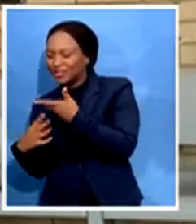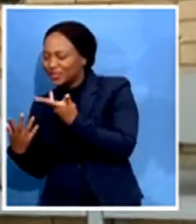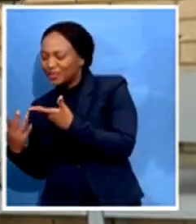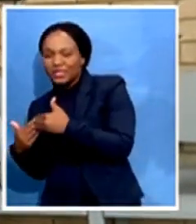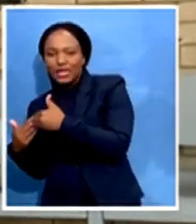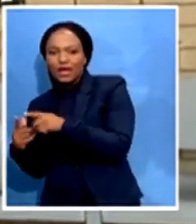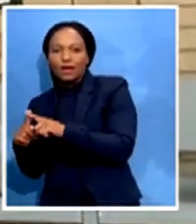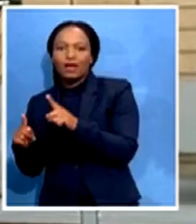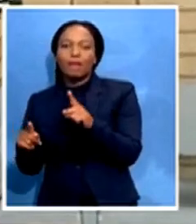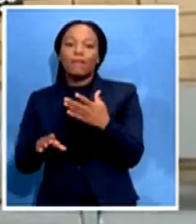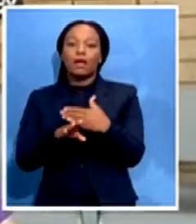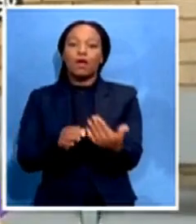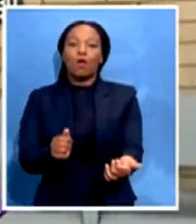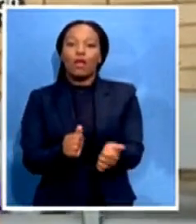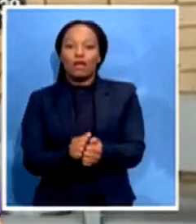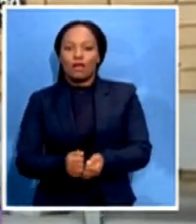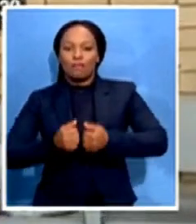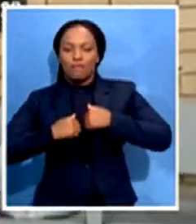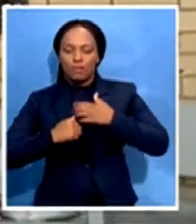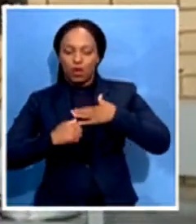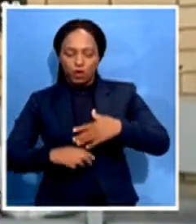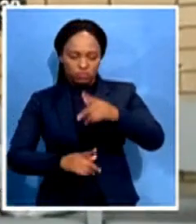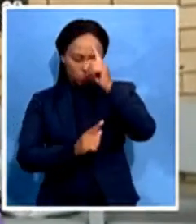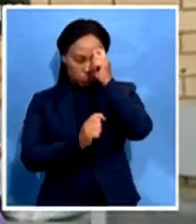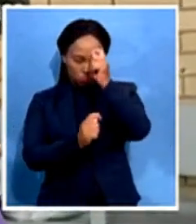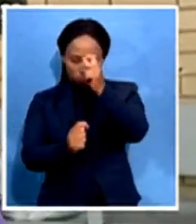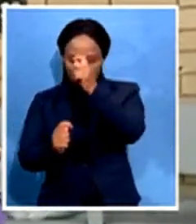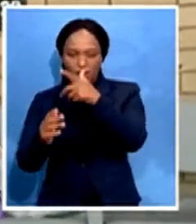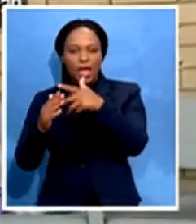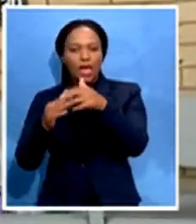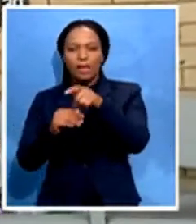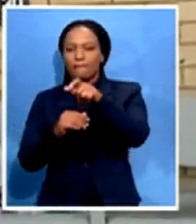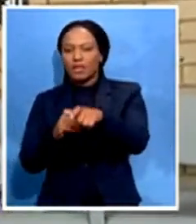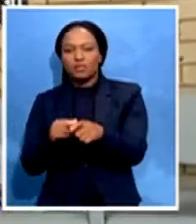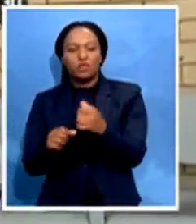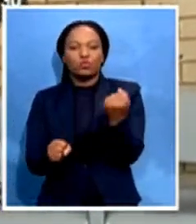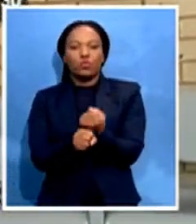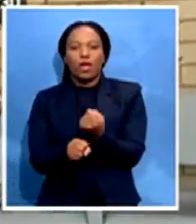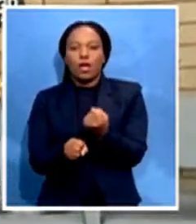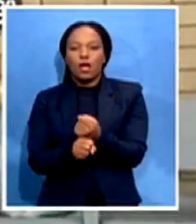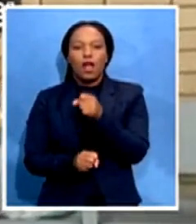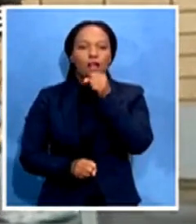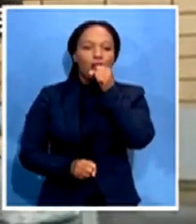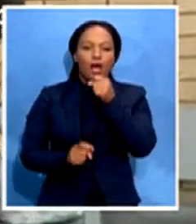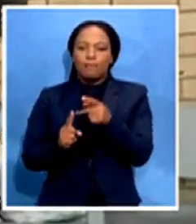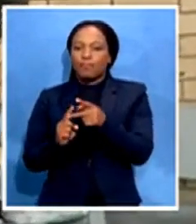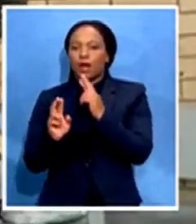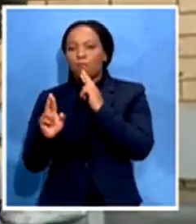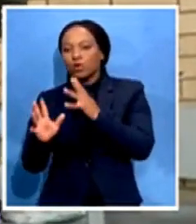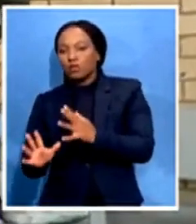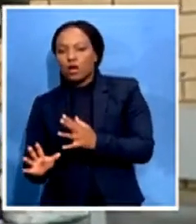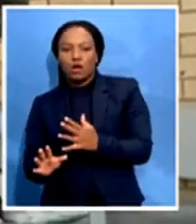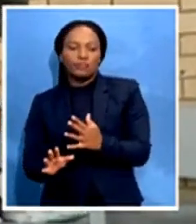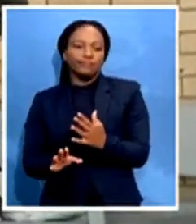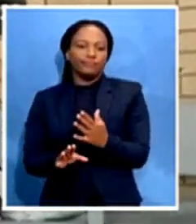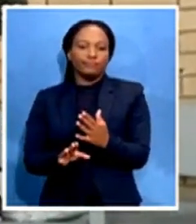not just healthcare workers, anybody who had to do their job, journalists had to do their job. You know, and I don't know if you felt like every morning you're putting your lives at risk. I mean,